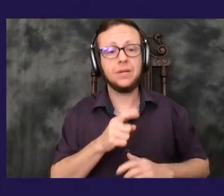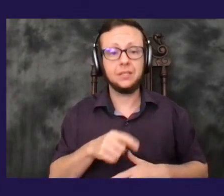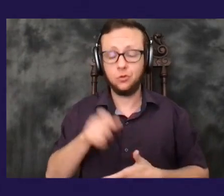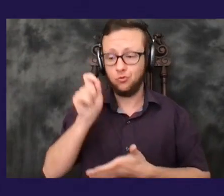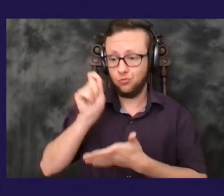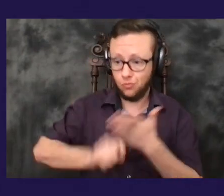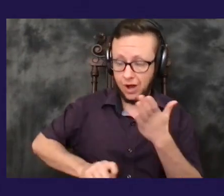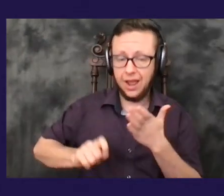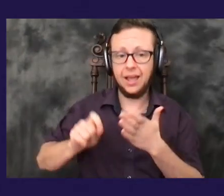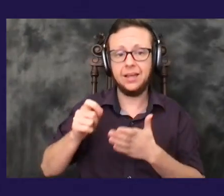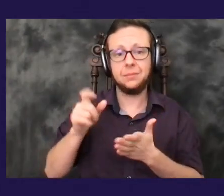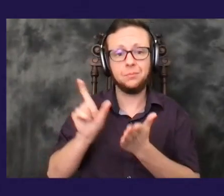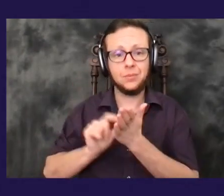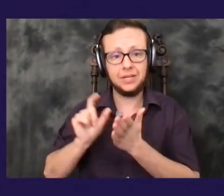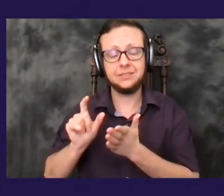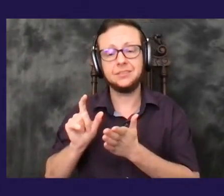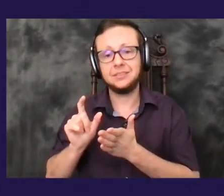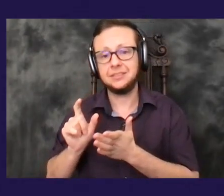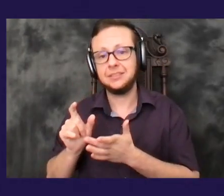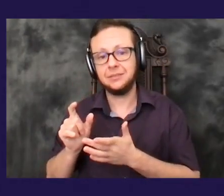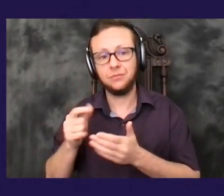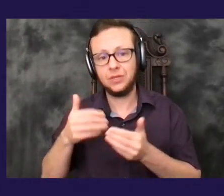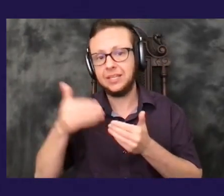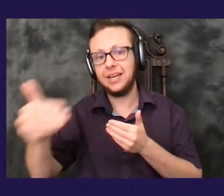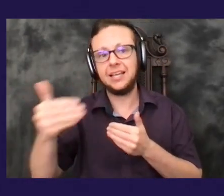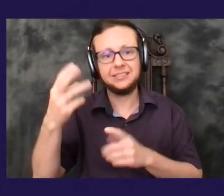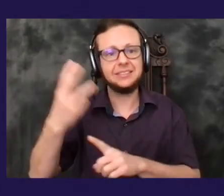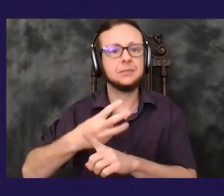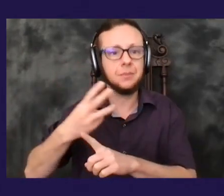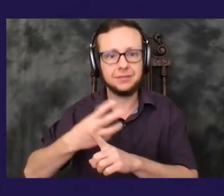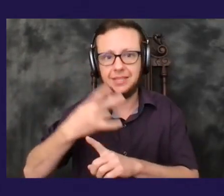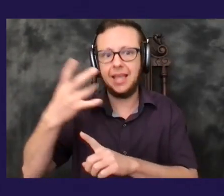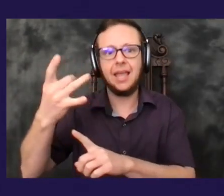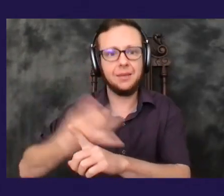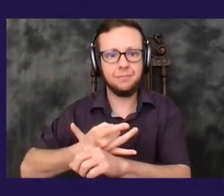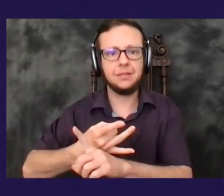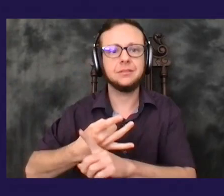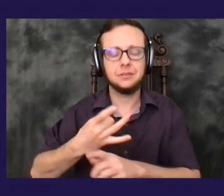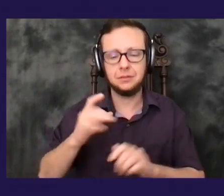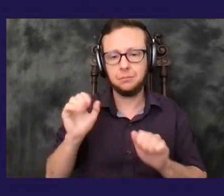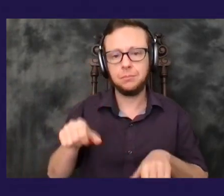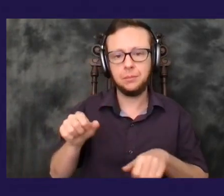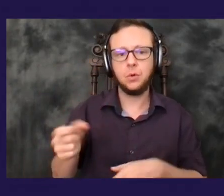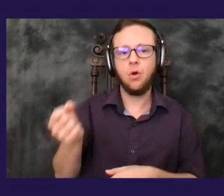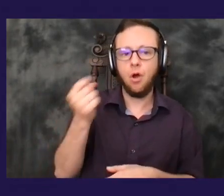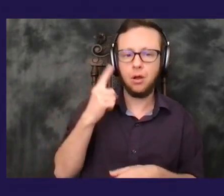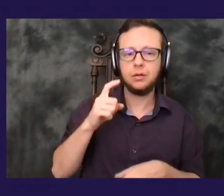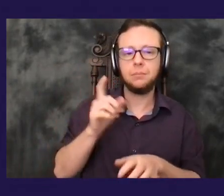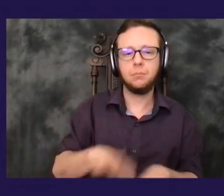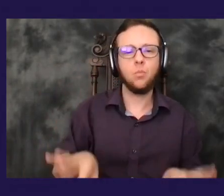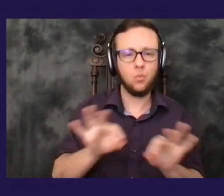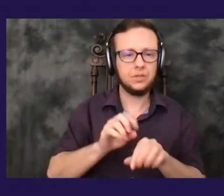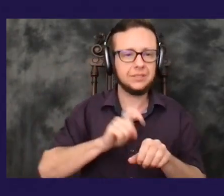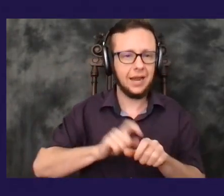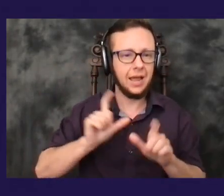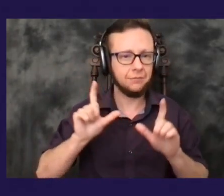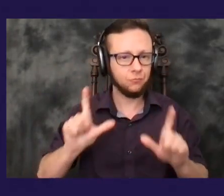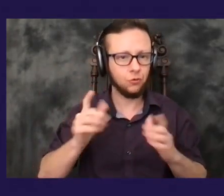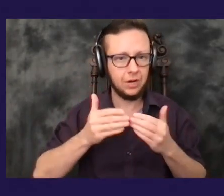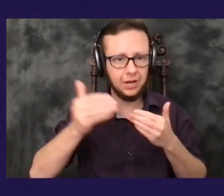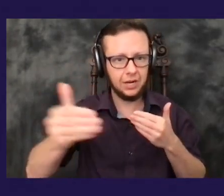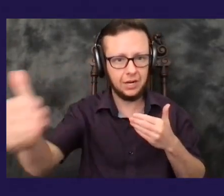except to have the 3 press releases written for the next 6 months or 8 months, to understand what the important time frame is. With that kind